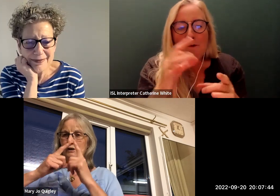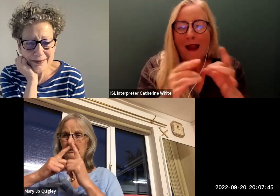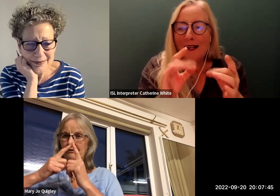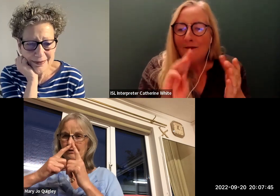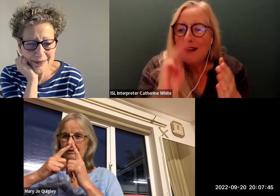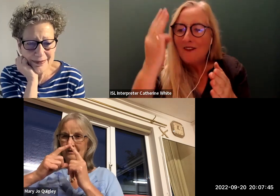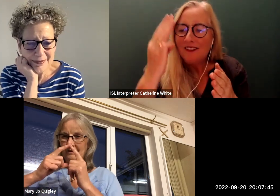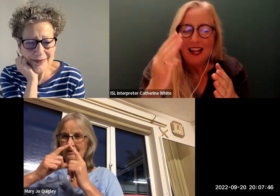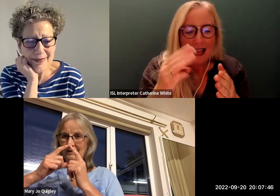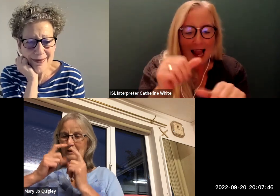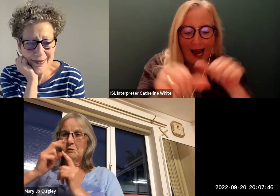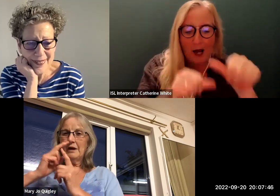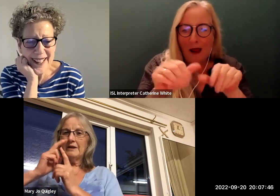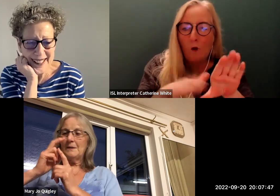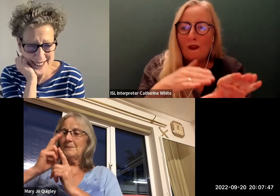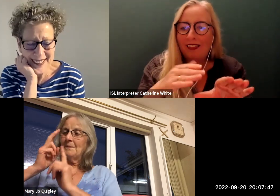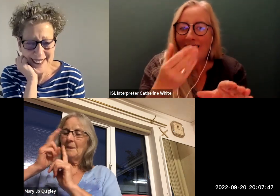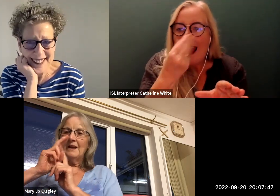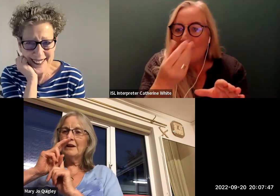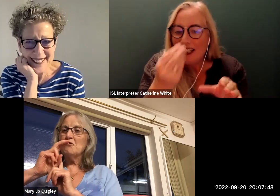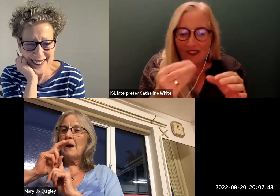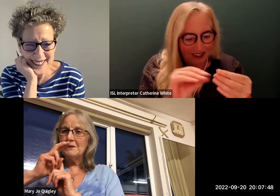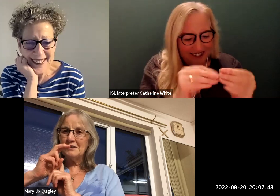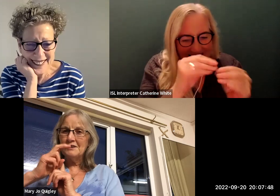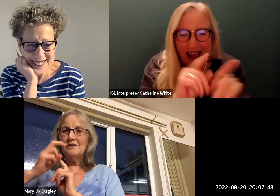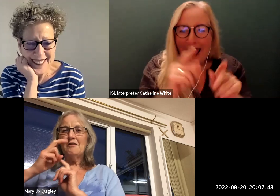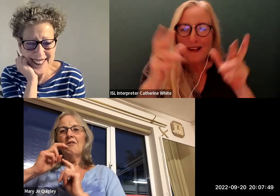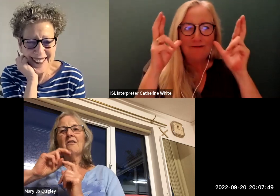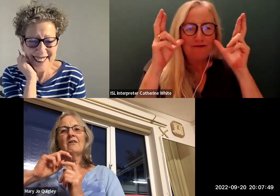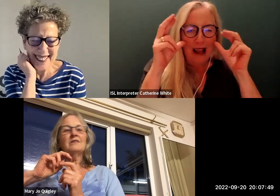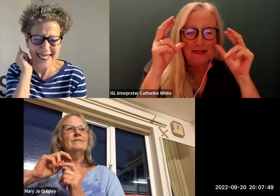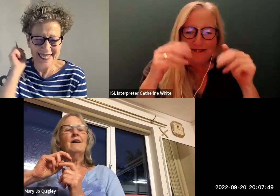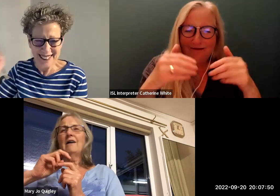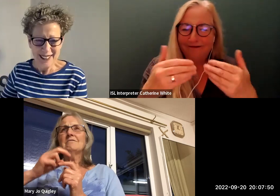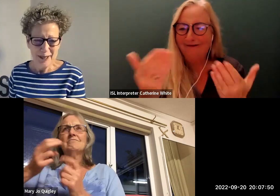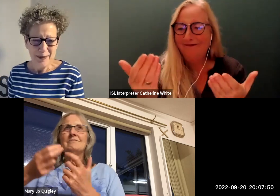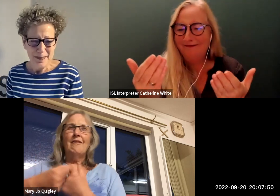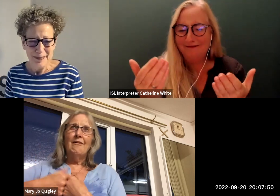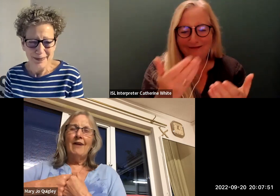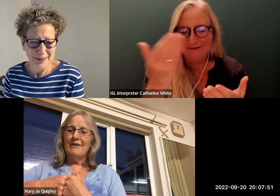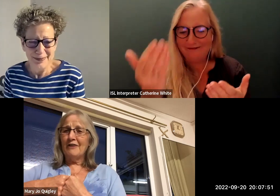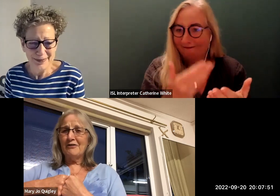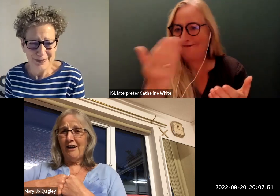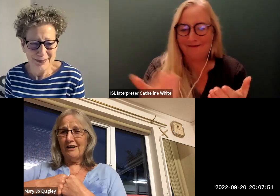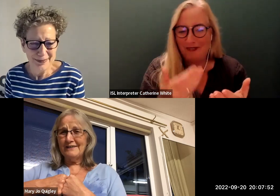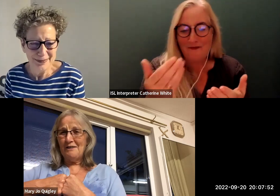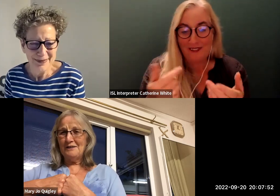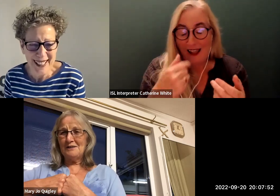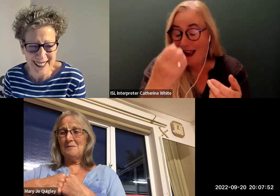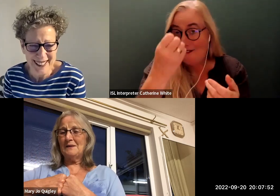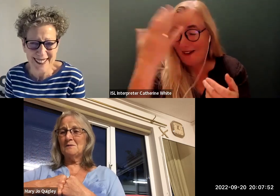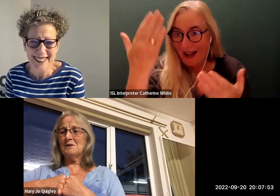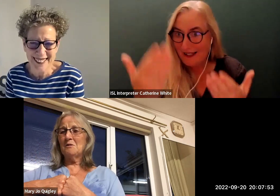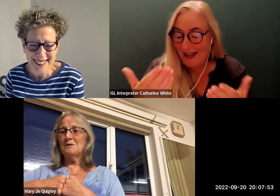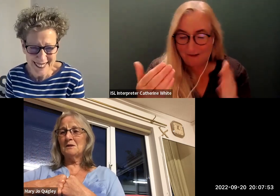his handkerchief, like a rabbit, or I've forgotten now. This